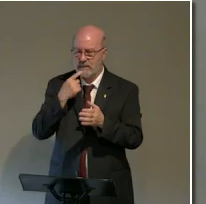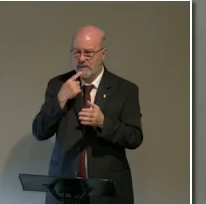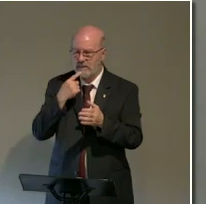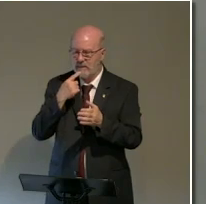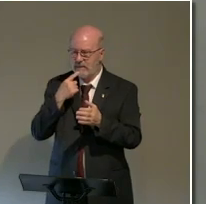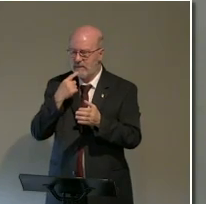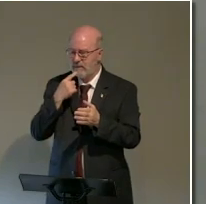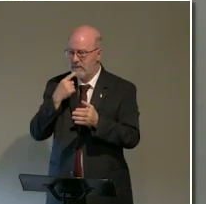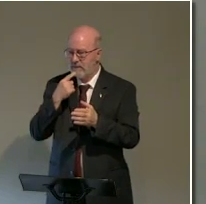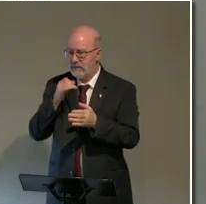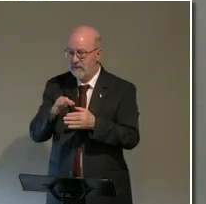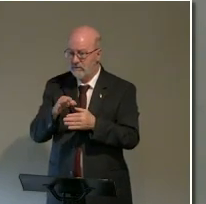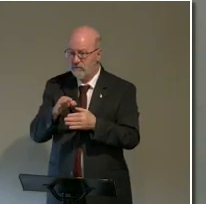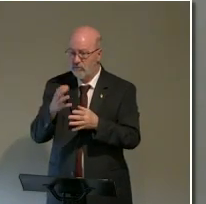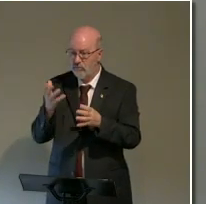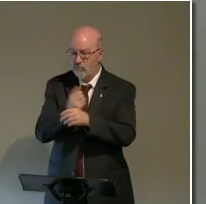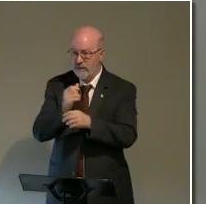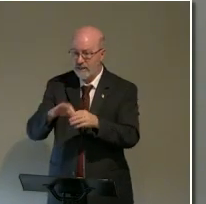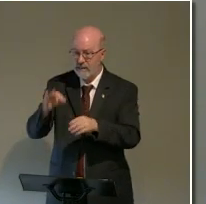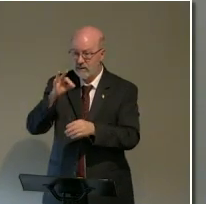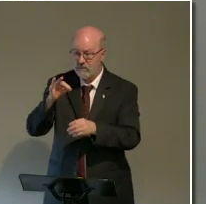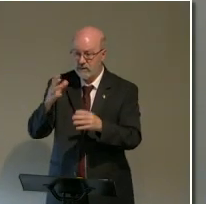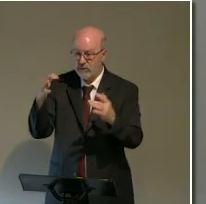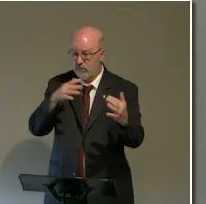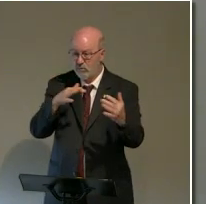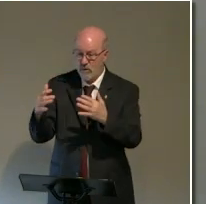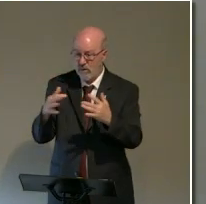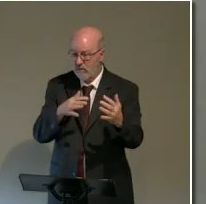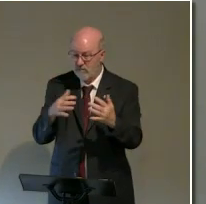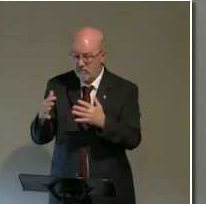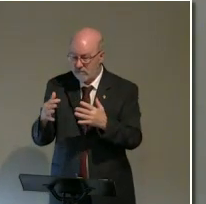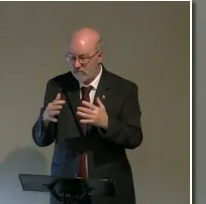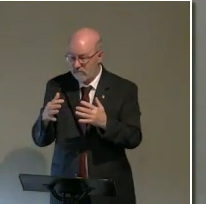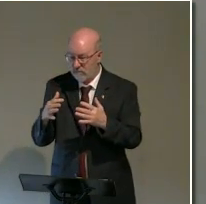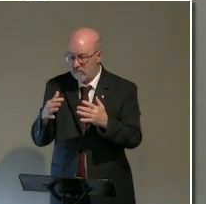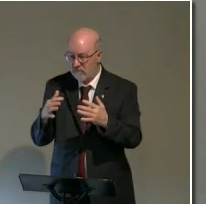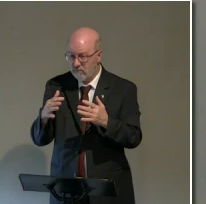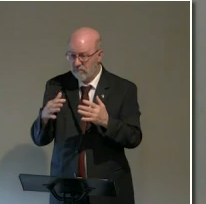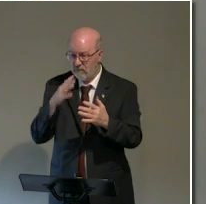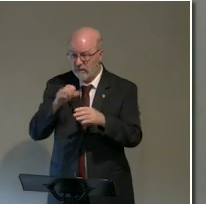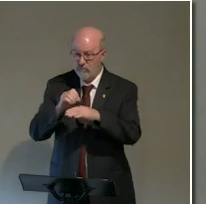this, if you win the spiritual war,